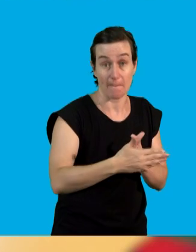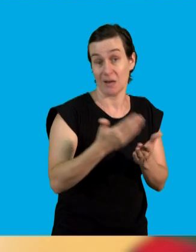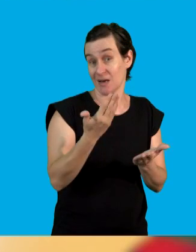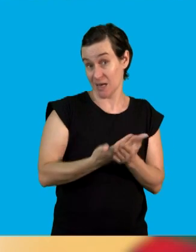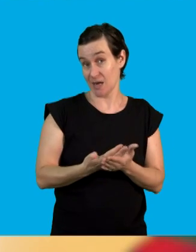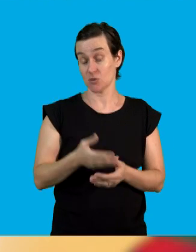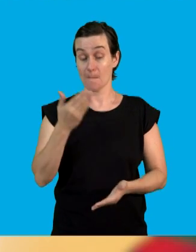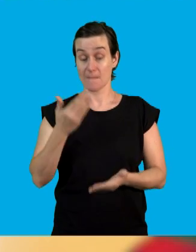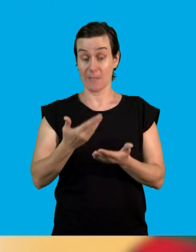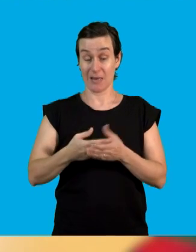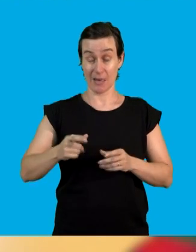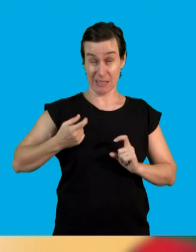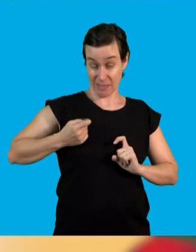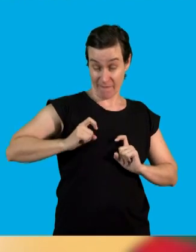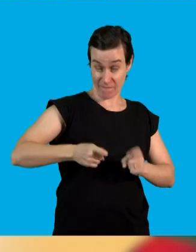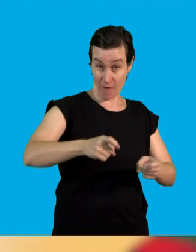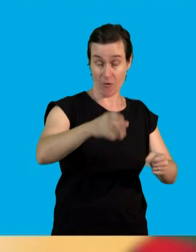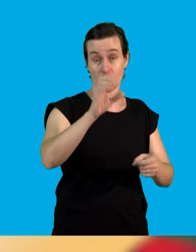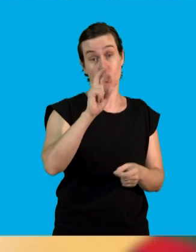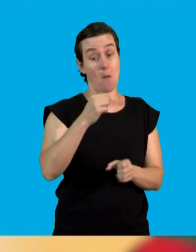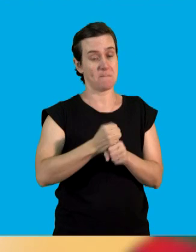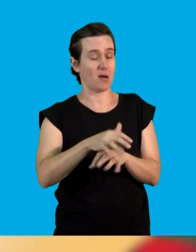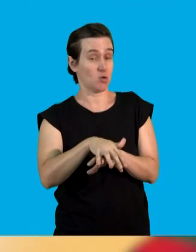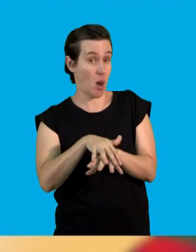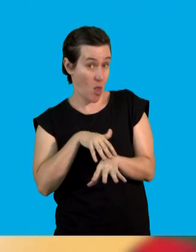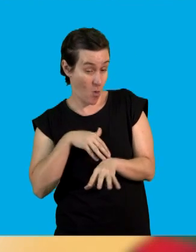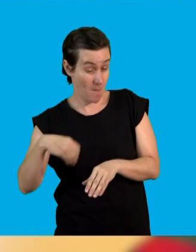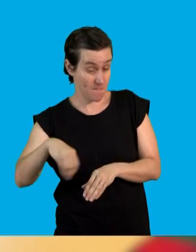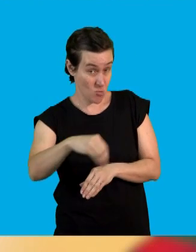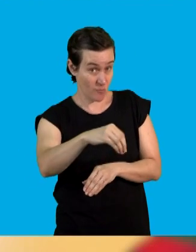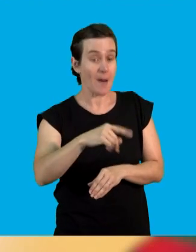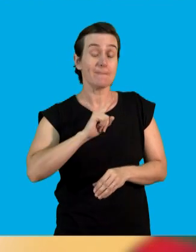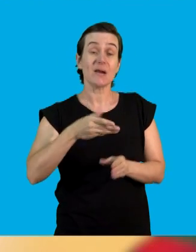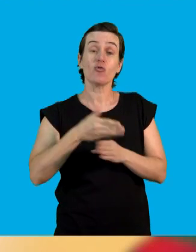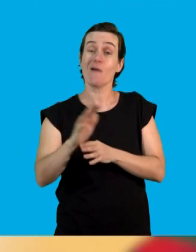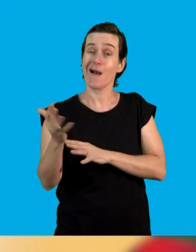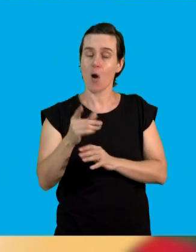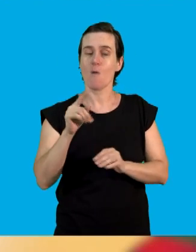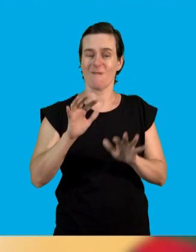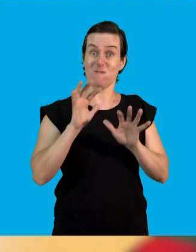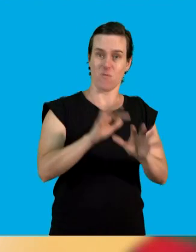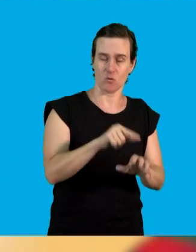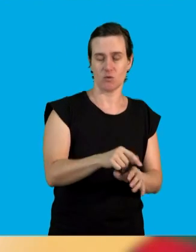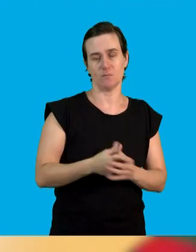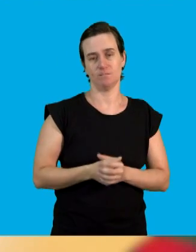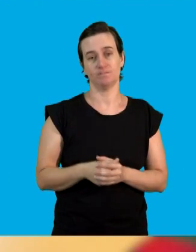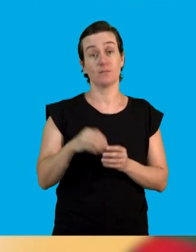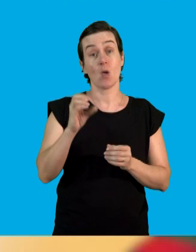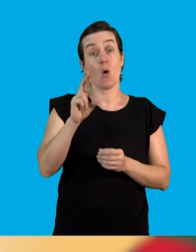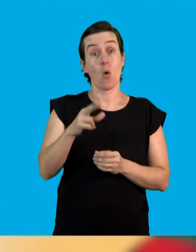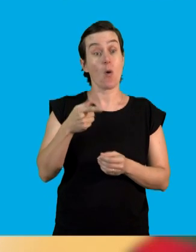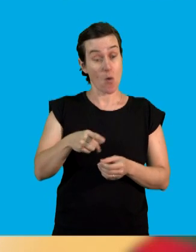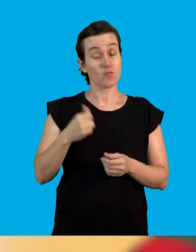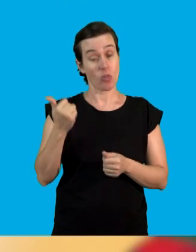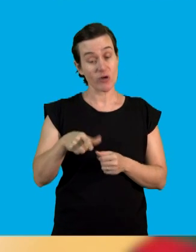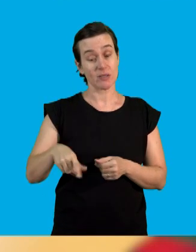we can either increase the speed of the object or decrease the speed of an object by applying a force. Or sometimes, if the object is in